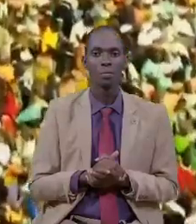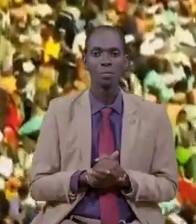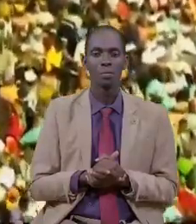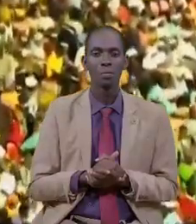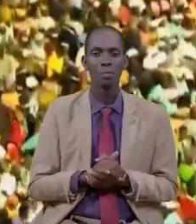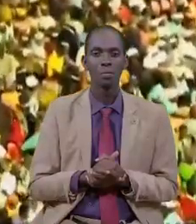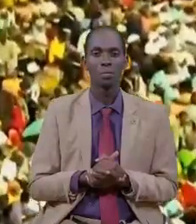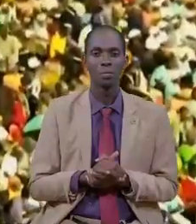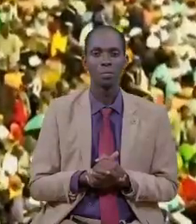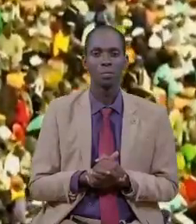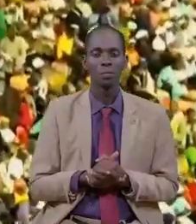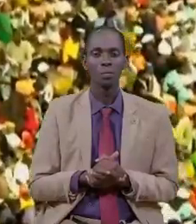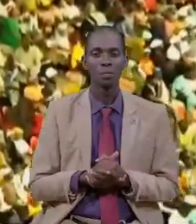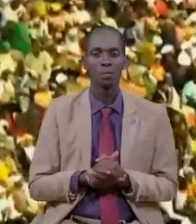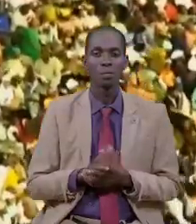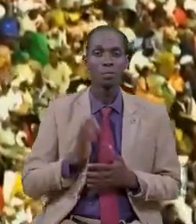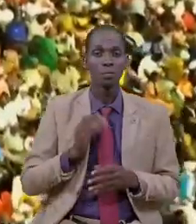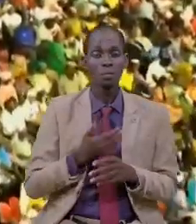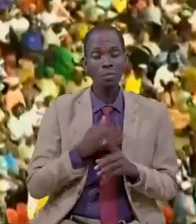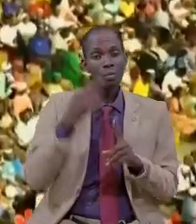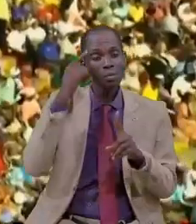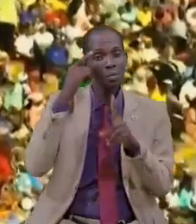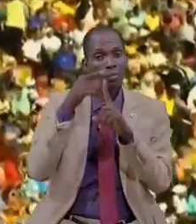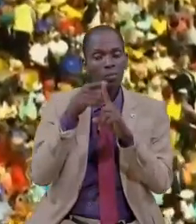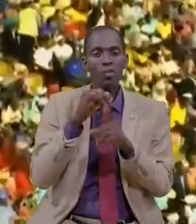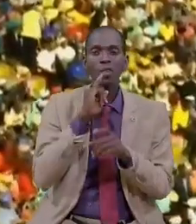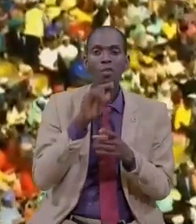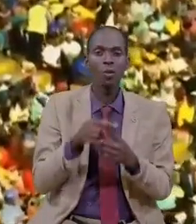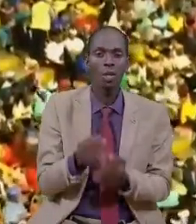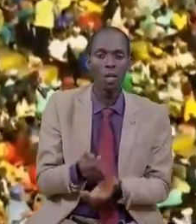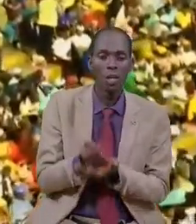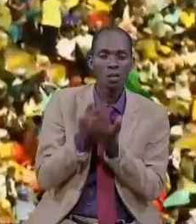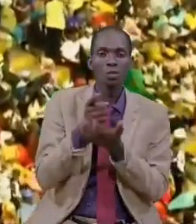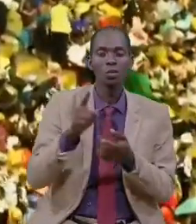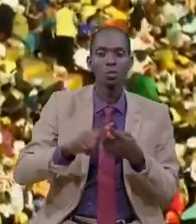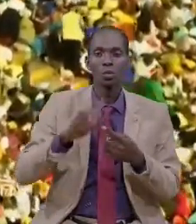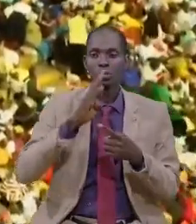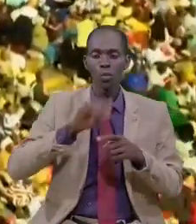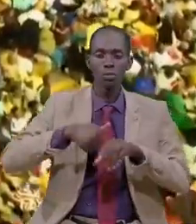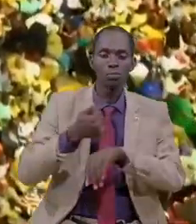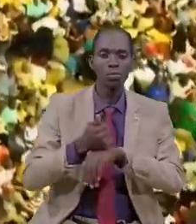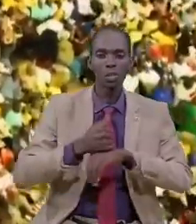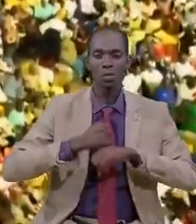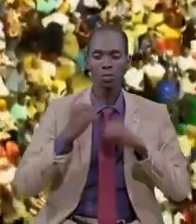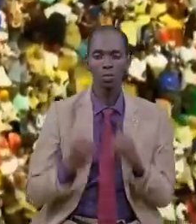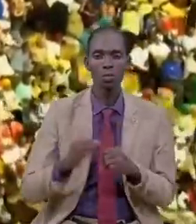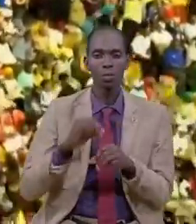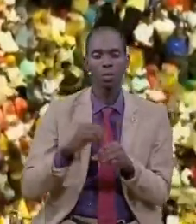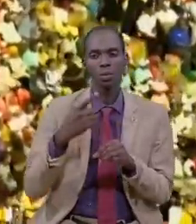Our goal is to help you to be established in the